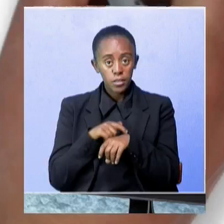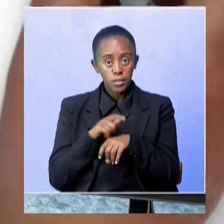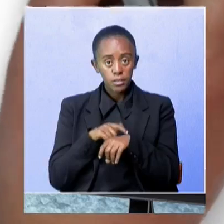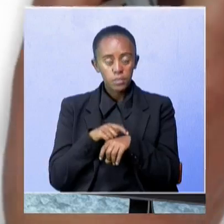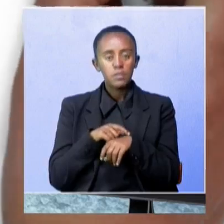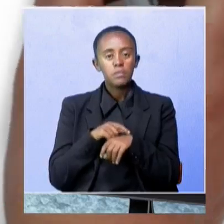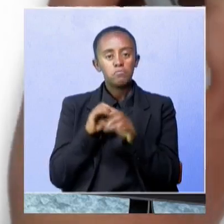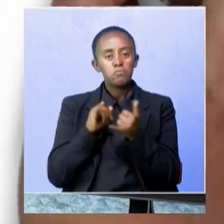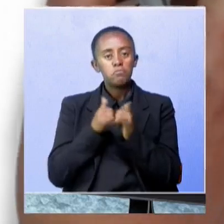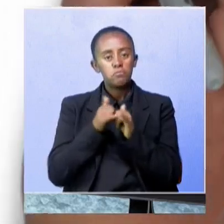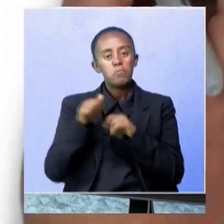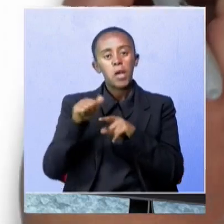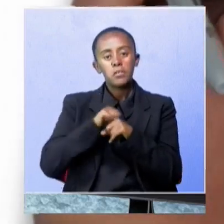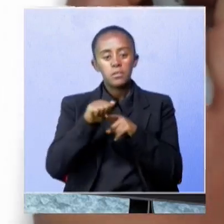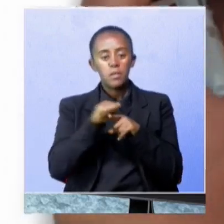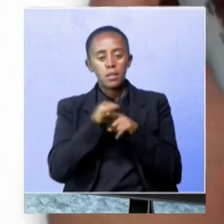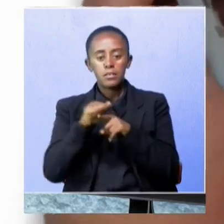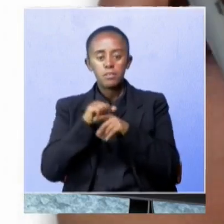exercise.